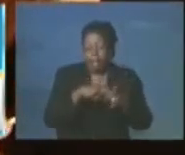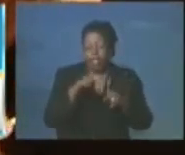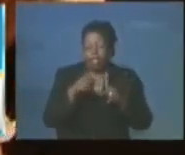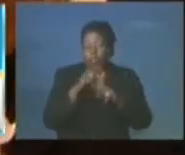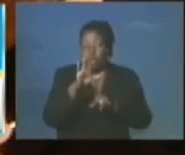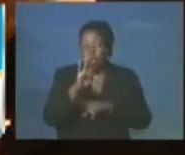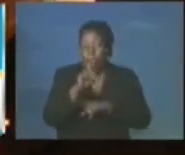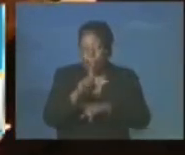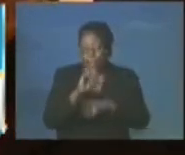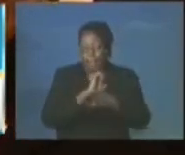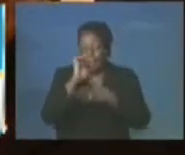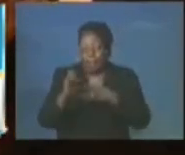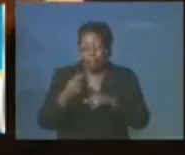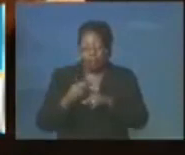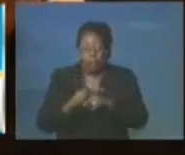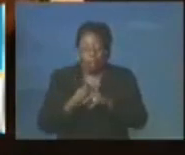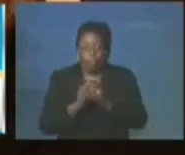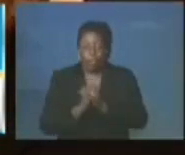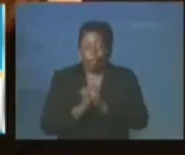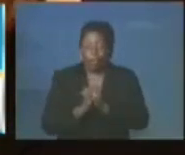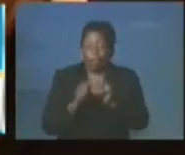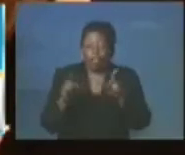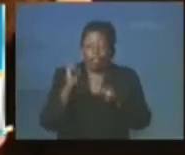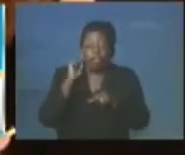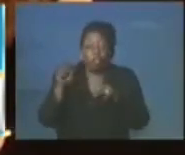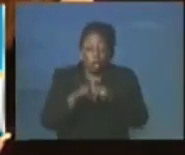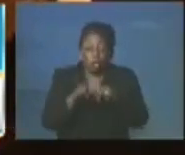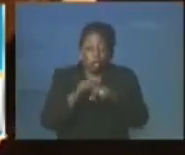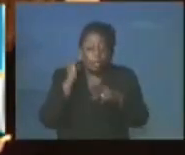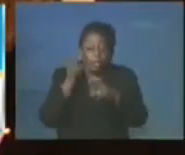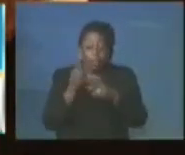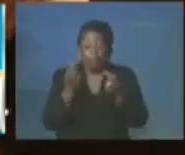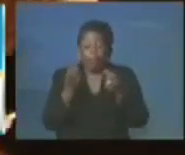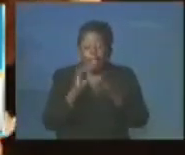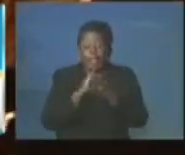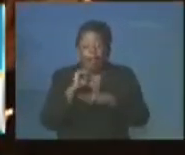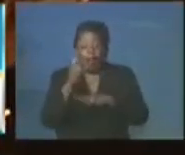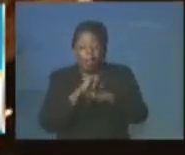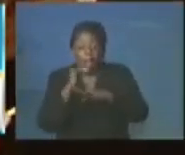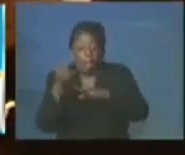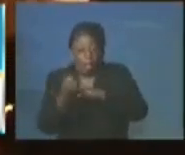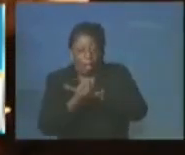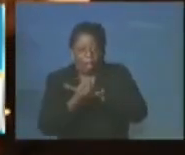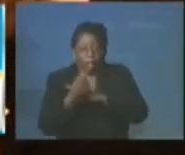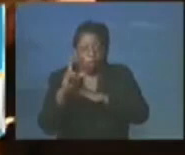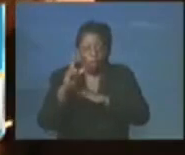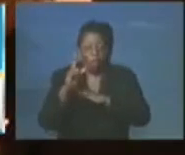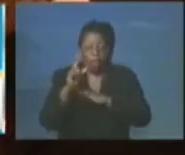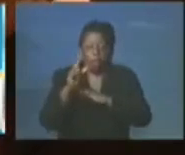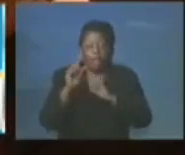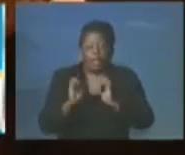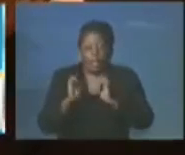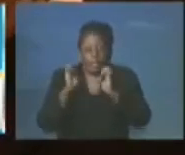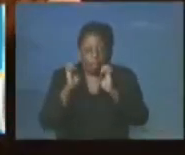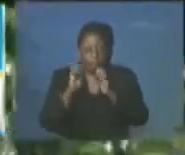the month. Seymour also identifying a number of islands where alternative energy generation is becoming